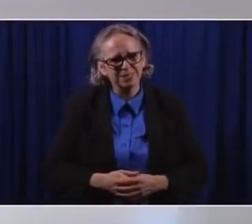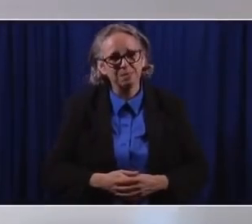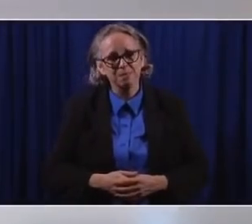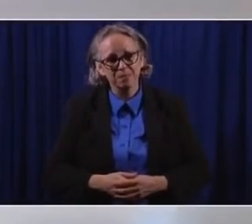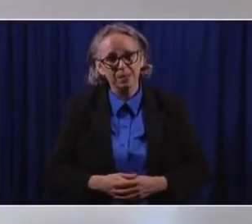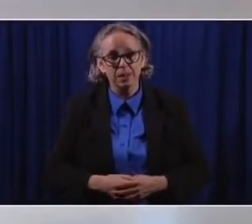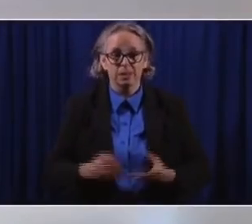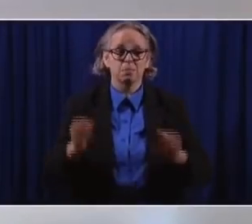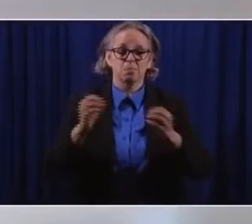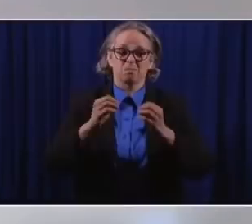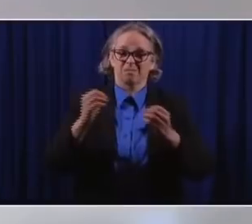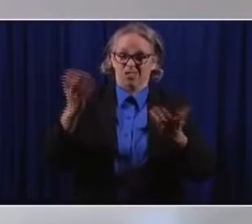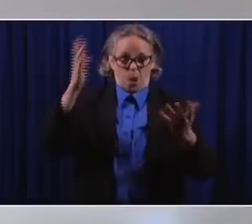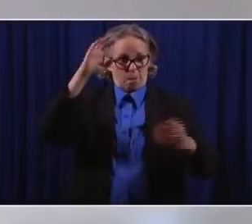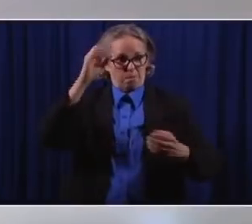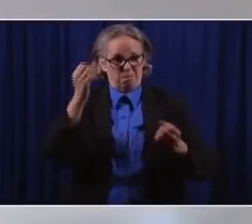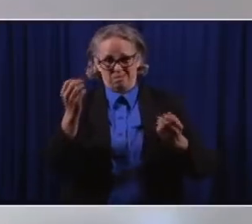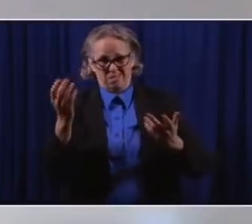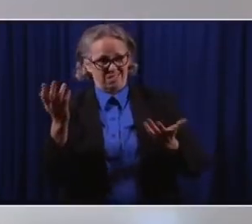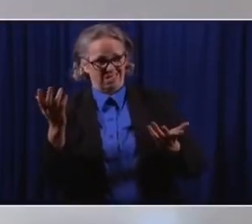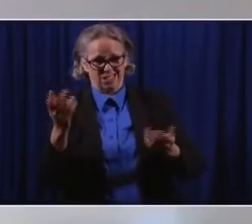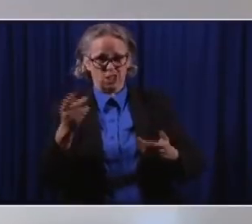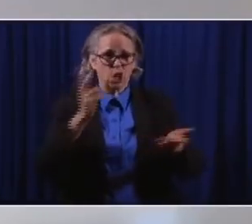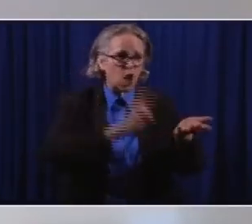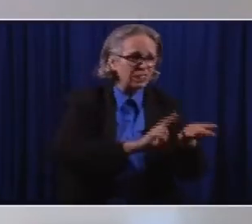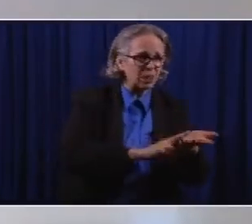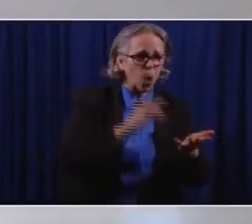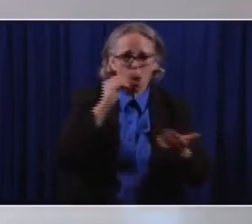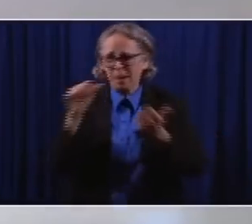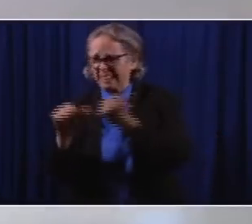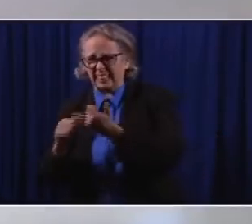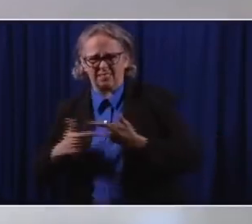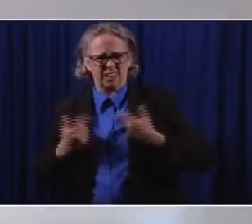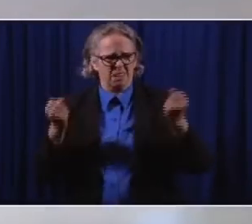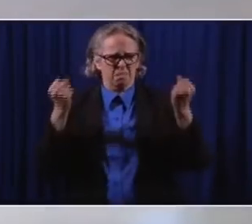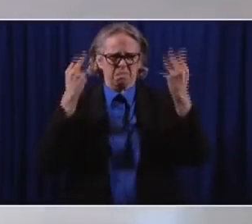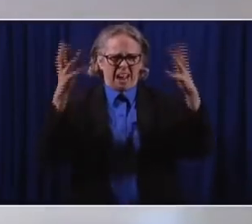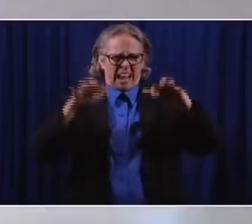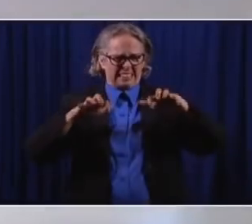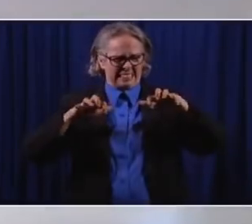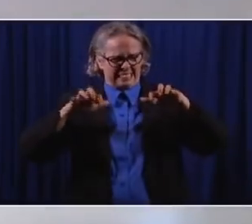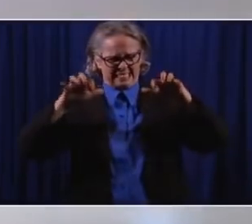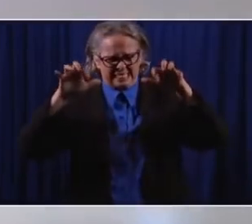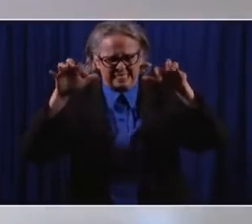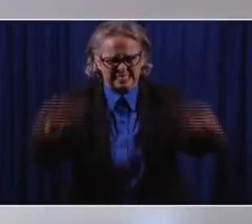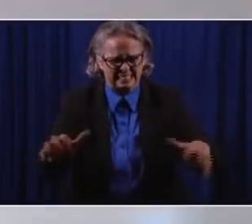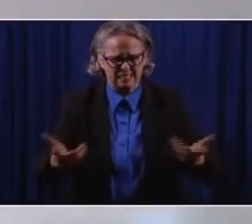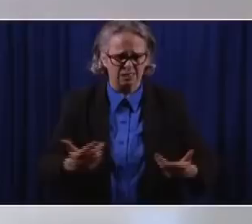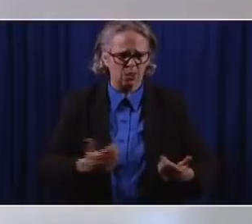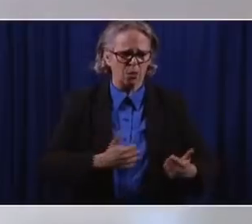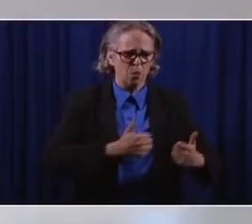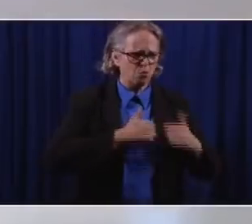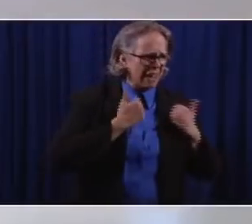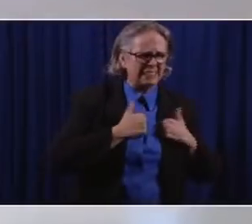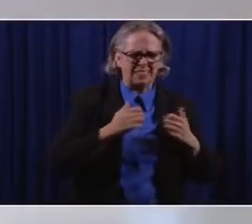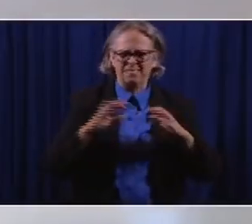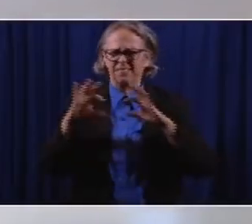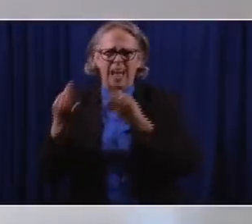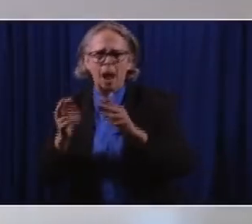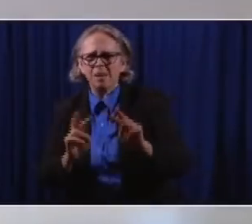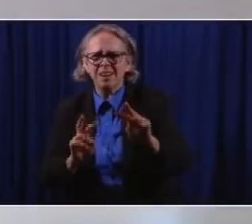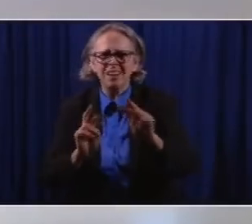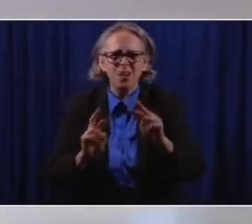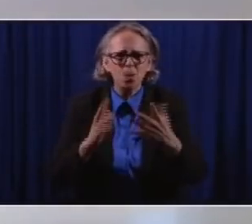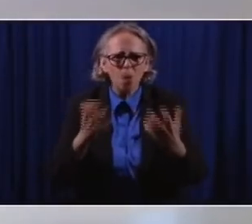living residents and their families, and we've been waiting for this day. So you're right, I do believe this is really good news. For the residents, families,